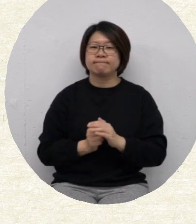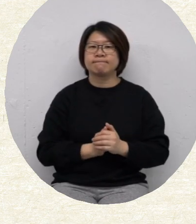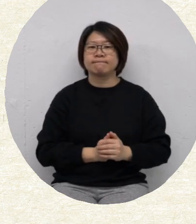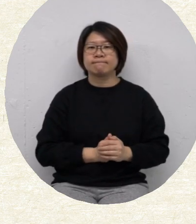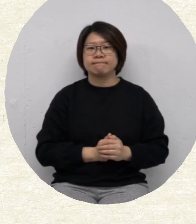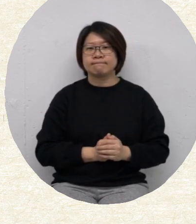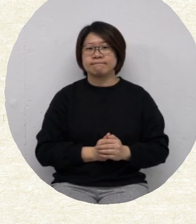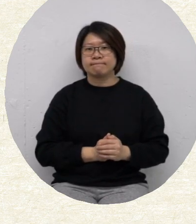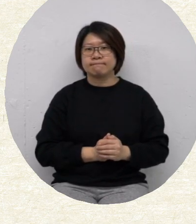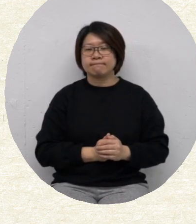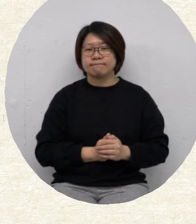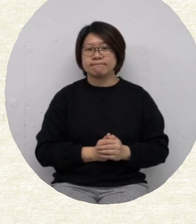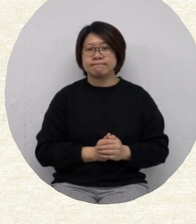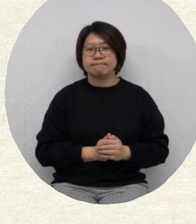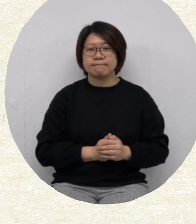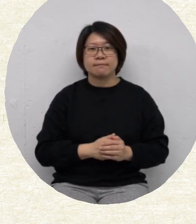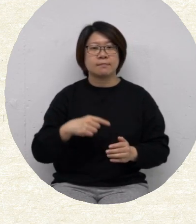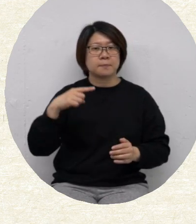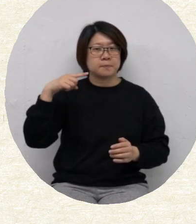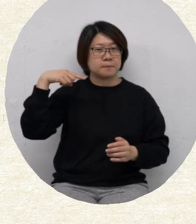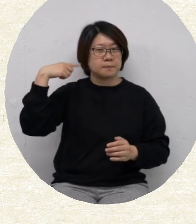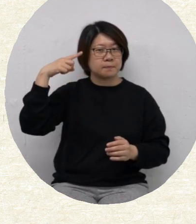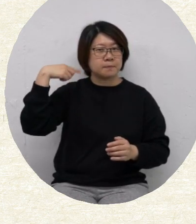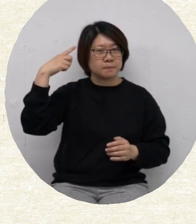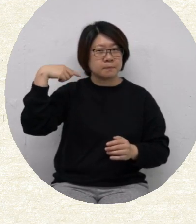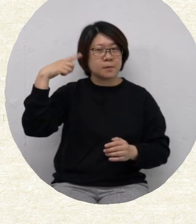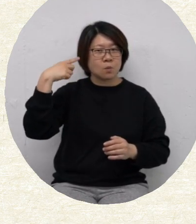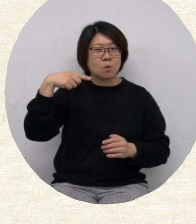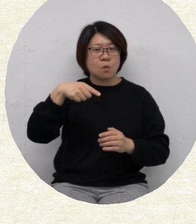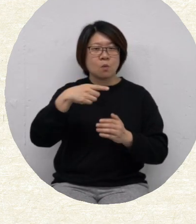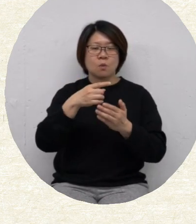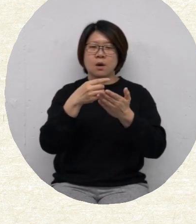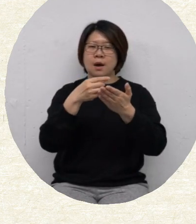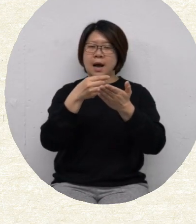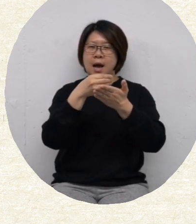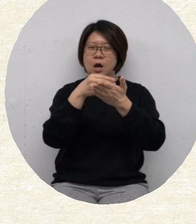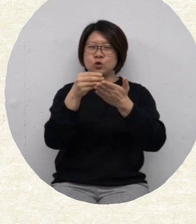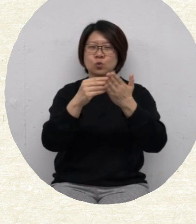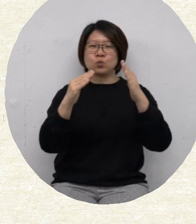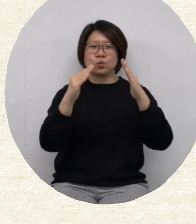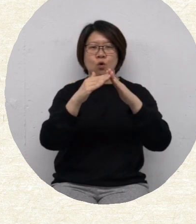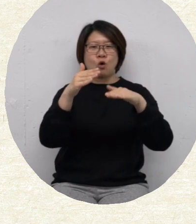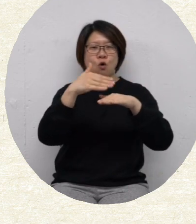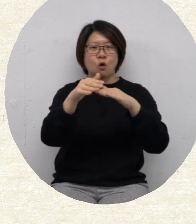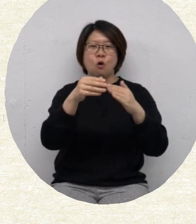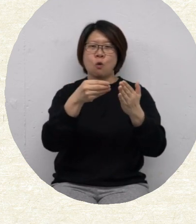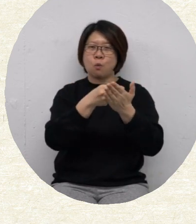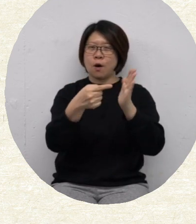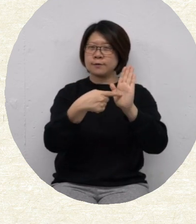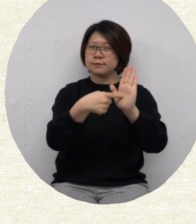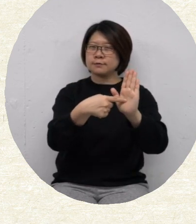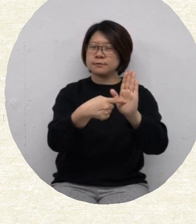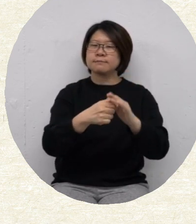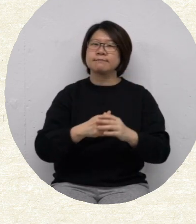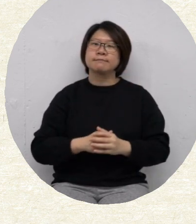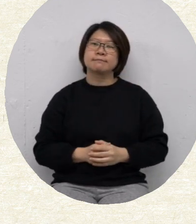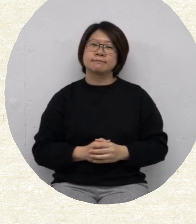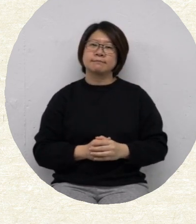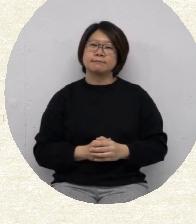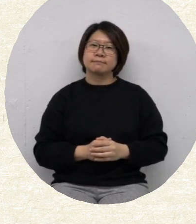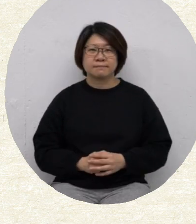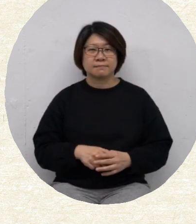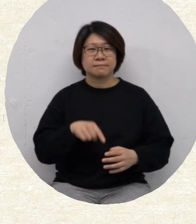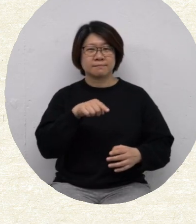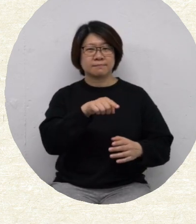Before I move on to the next body of works, I just wanted to show you a recent iteration of this series that took on the form of a